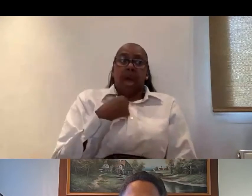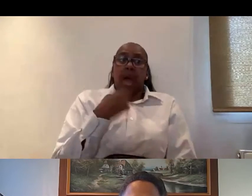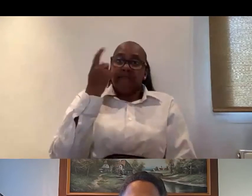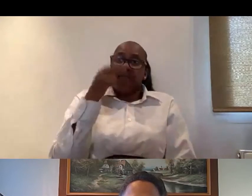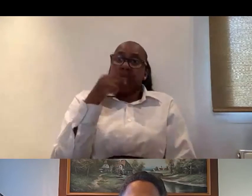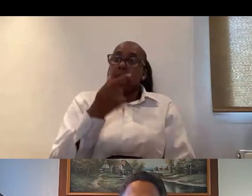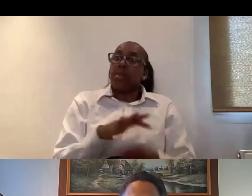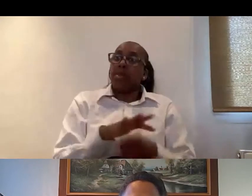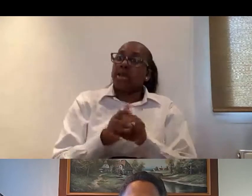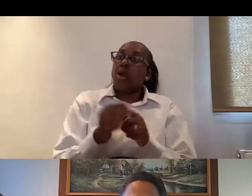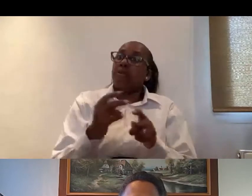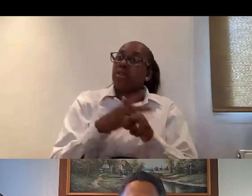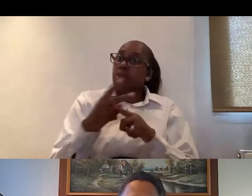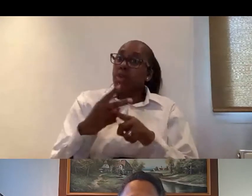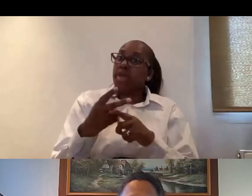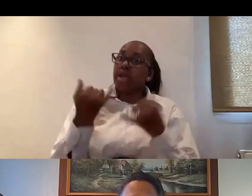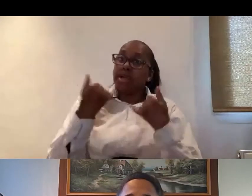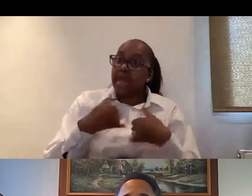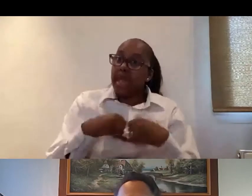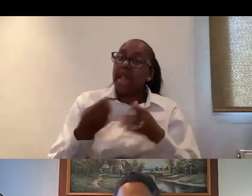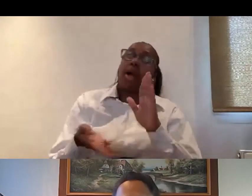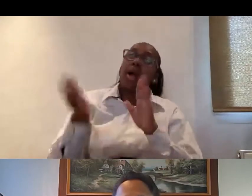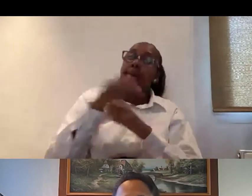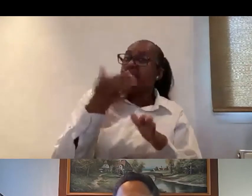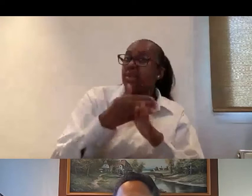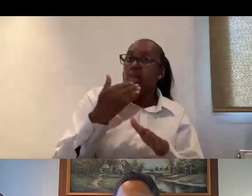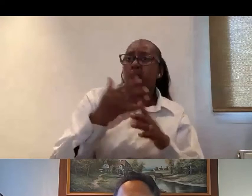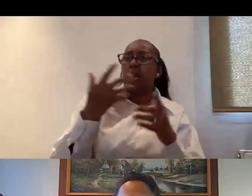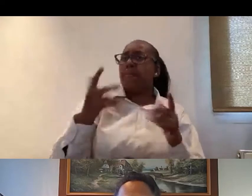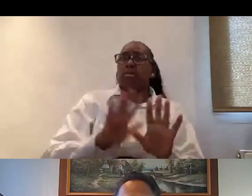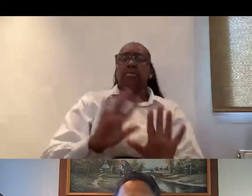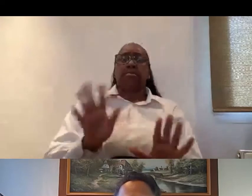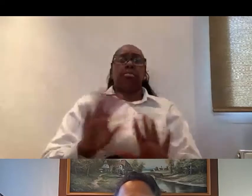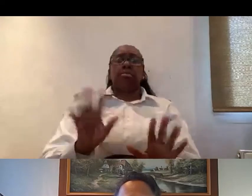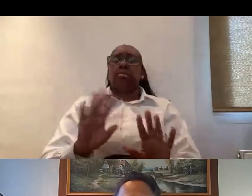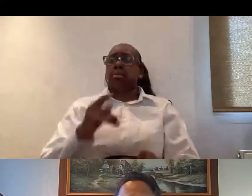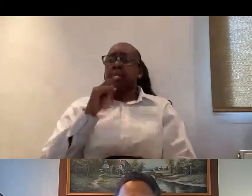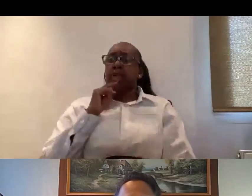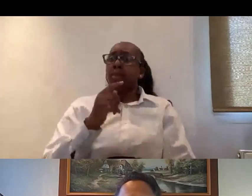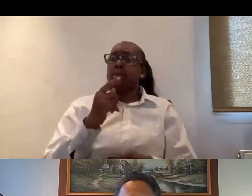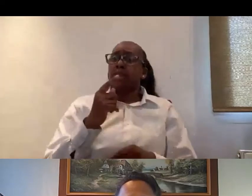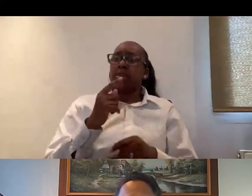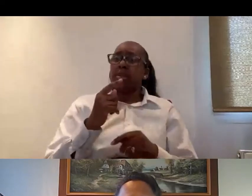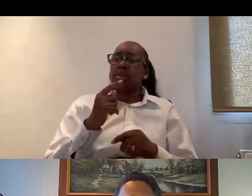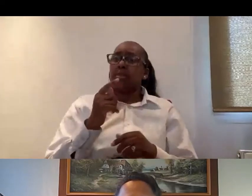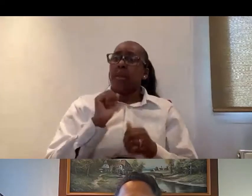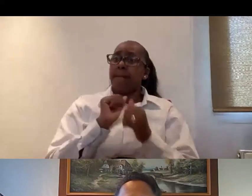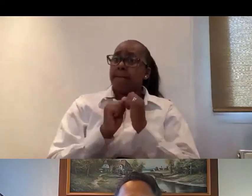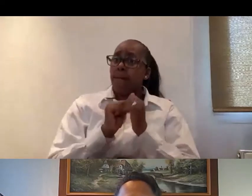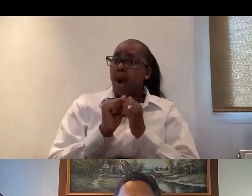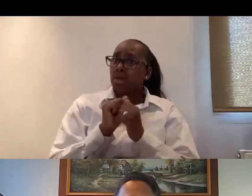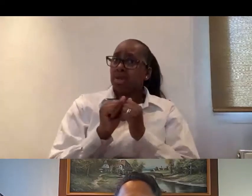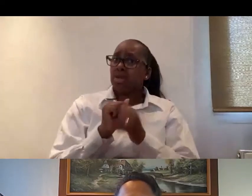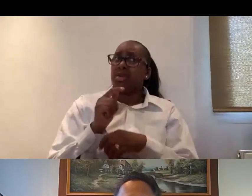to get COVID, and for 2 weeks I was going to be ill and I was going to be back at work. Now that was 1st of March I got my test, and